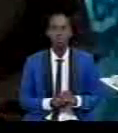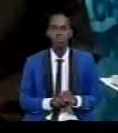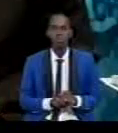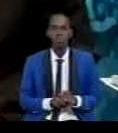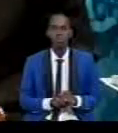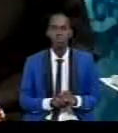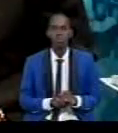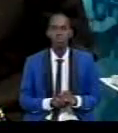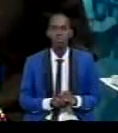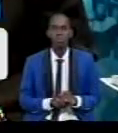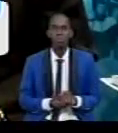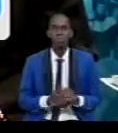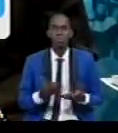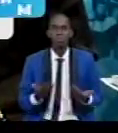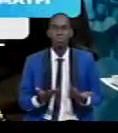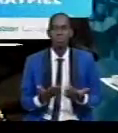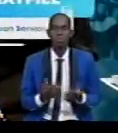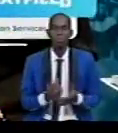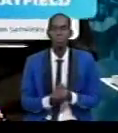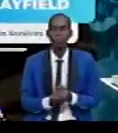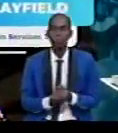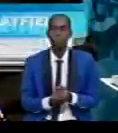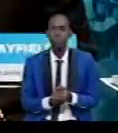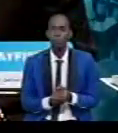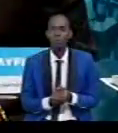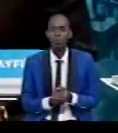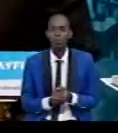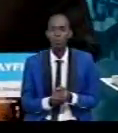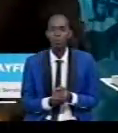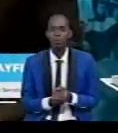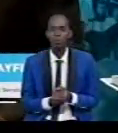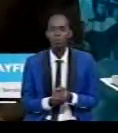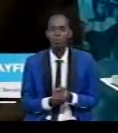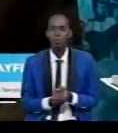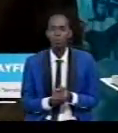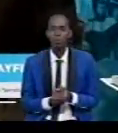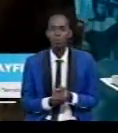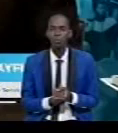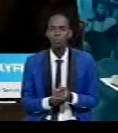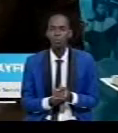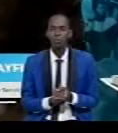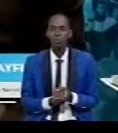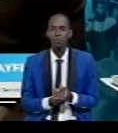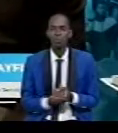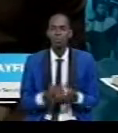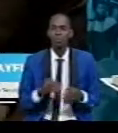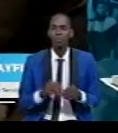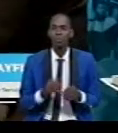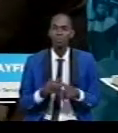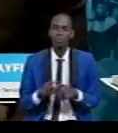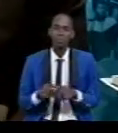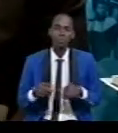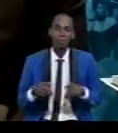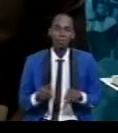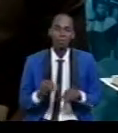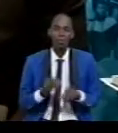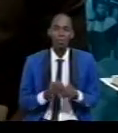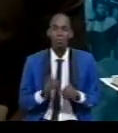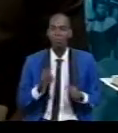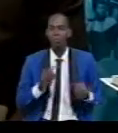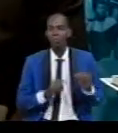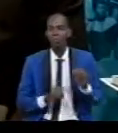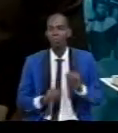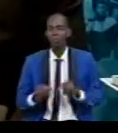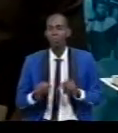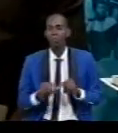All right, let's speak about specific content. Okay. All right. There are different ways to look at your content. You've got your ongoing content